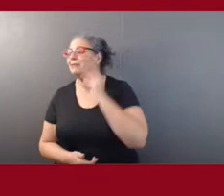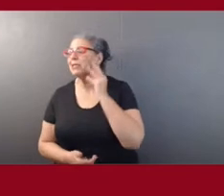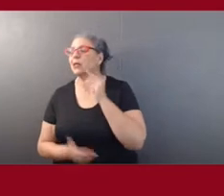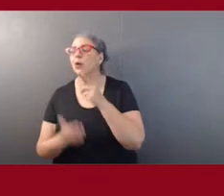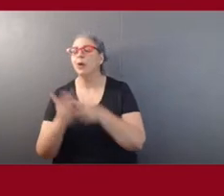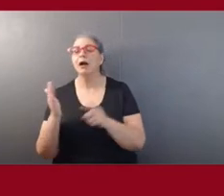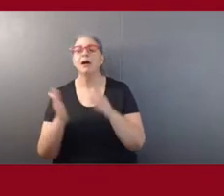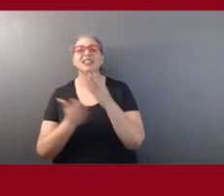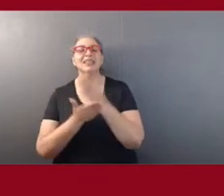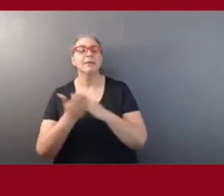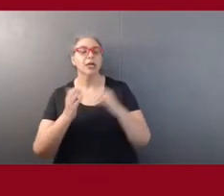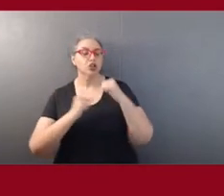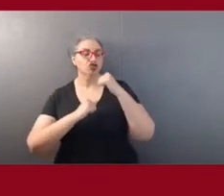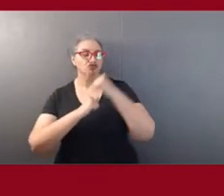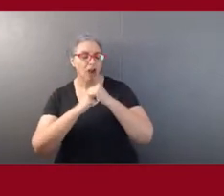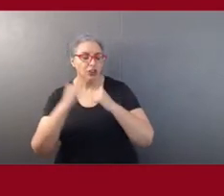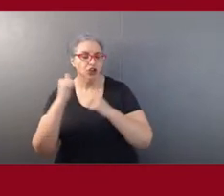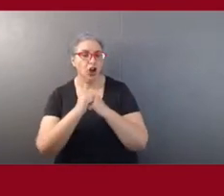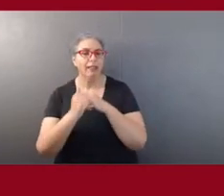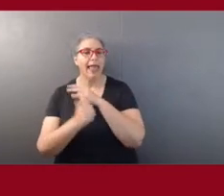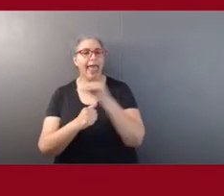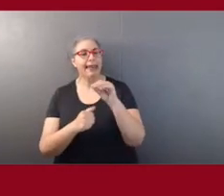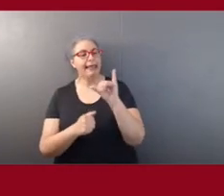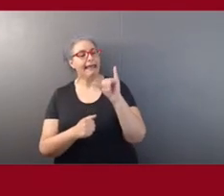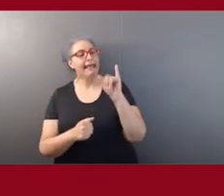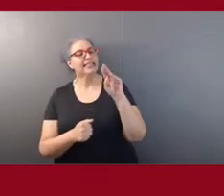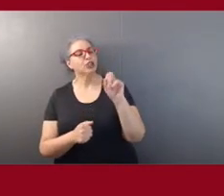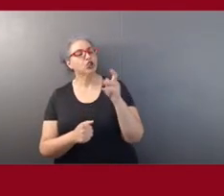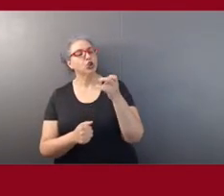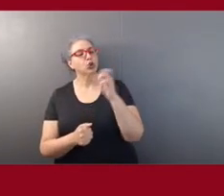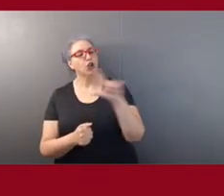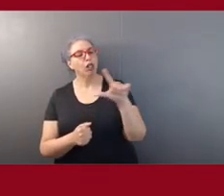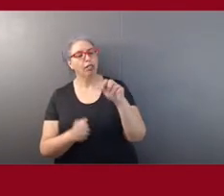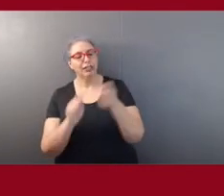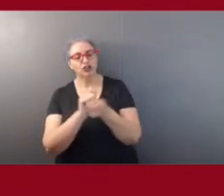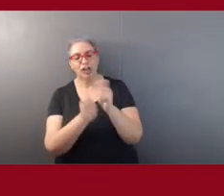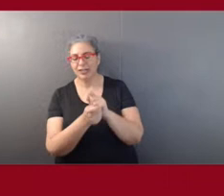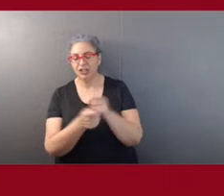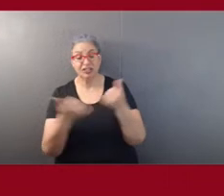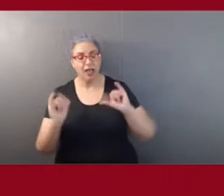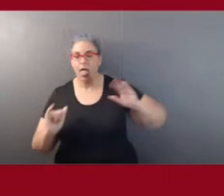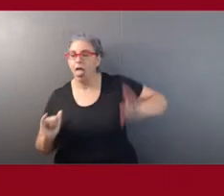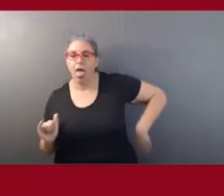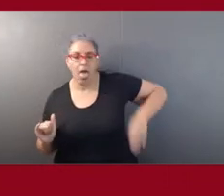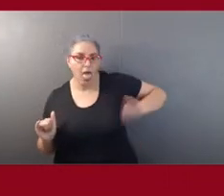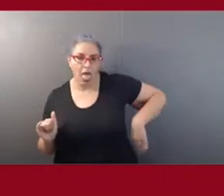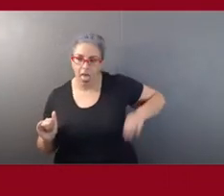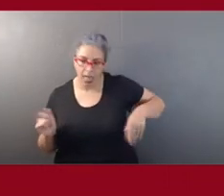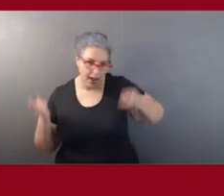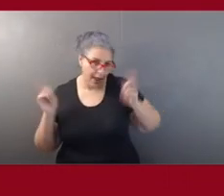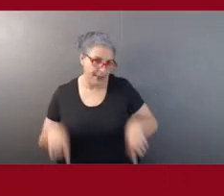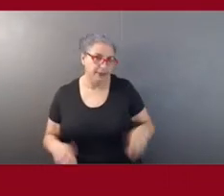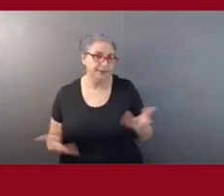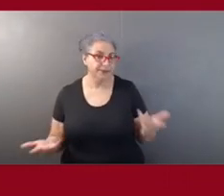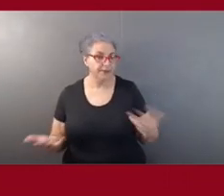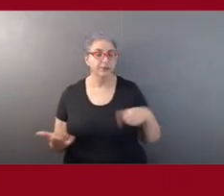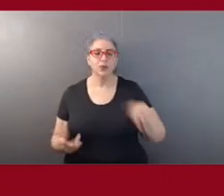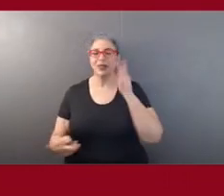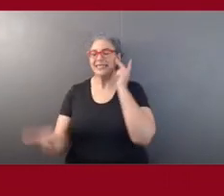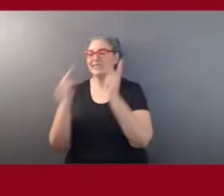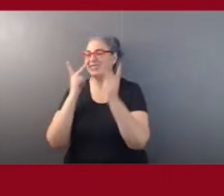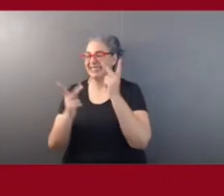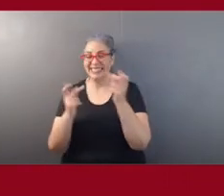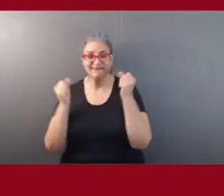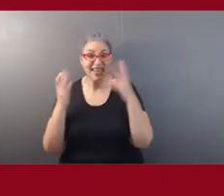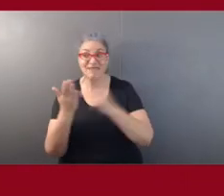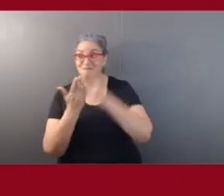some structural and institutional changes that still need to be made? We see a lot of initiatives and a